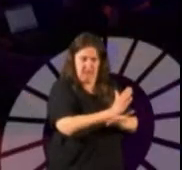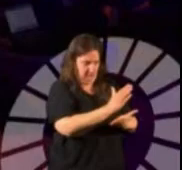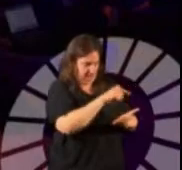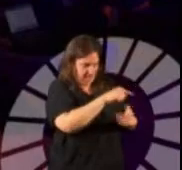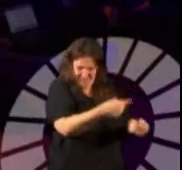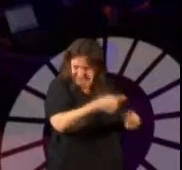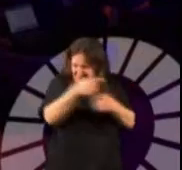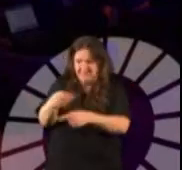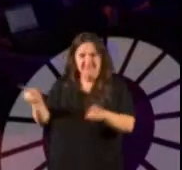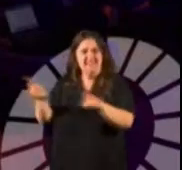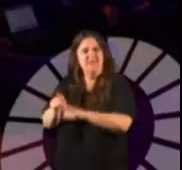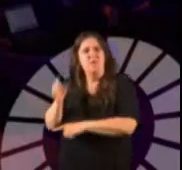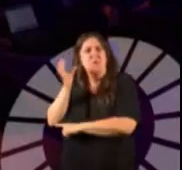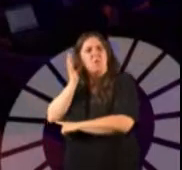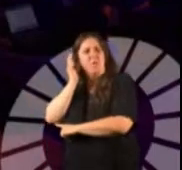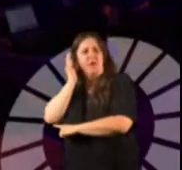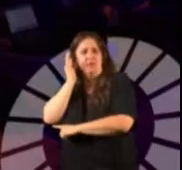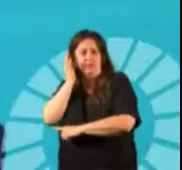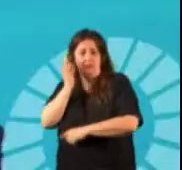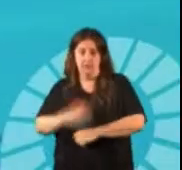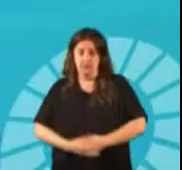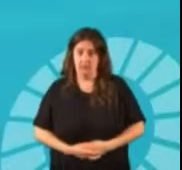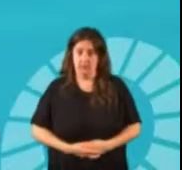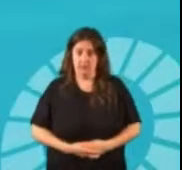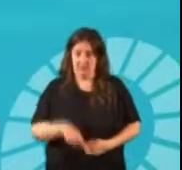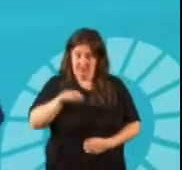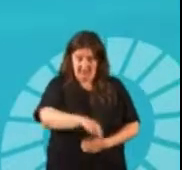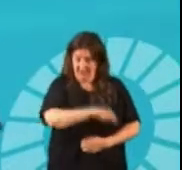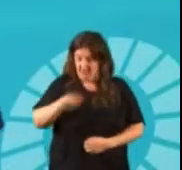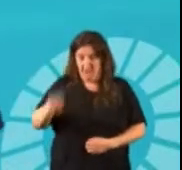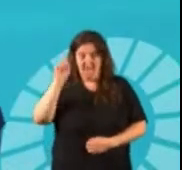not separable. The combat of